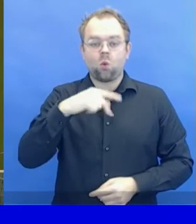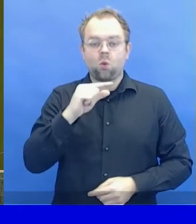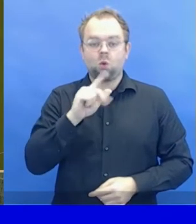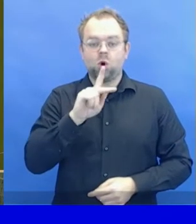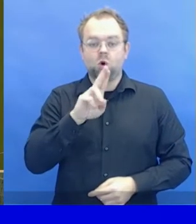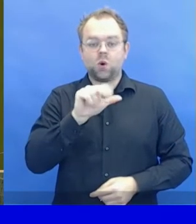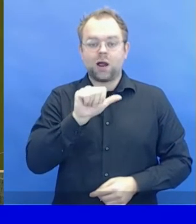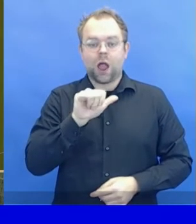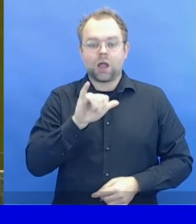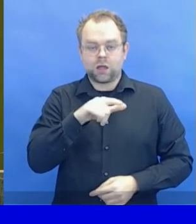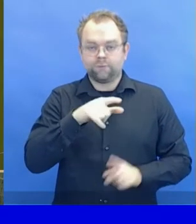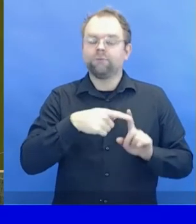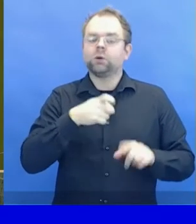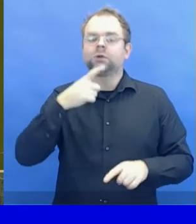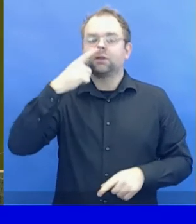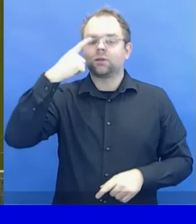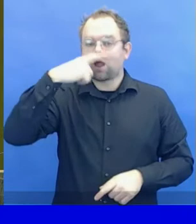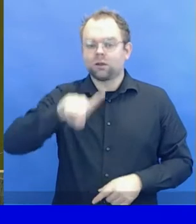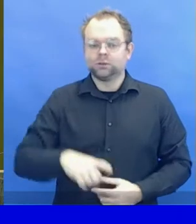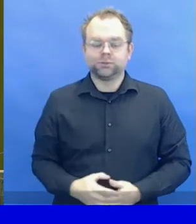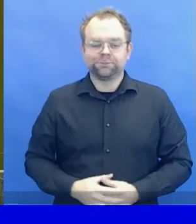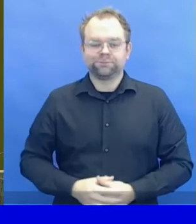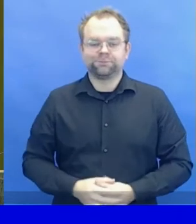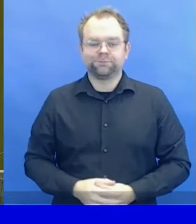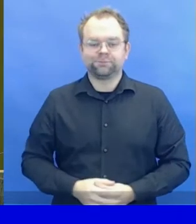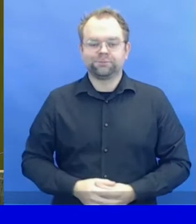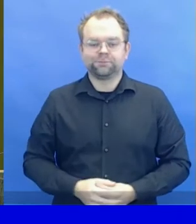Mr. Yuri Toplak of Slovenia,